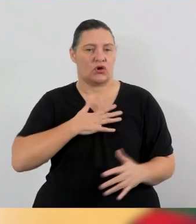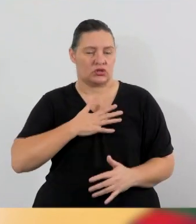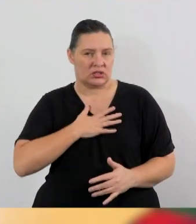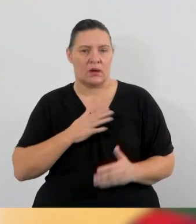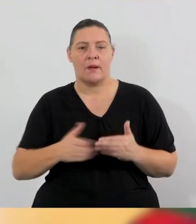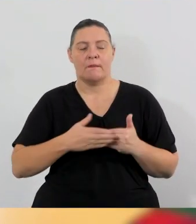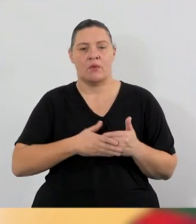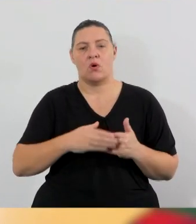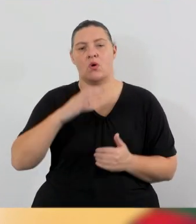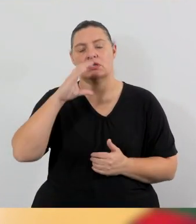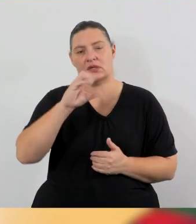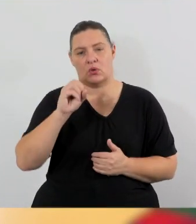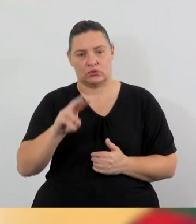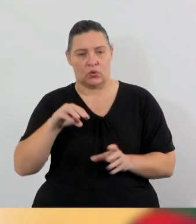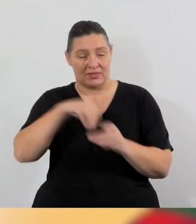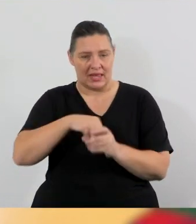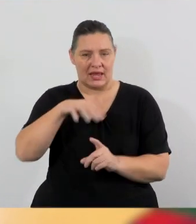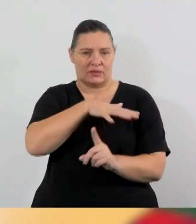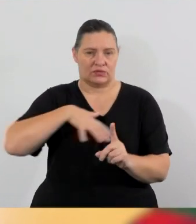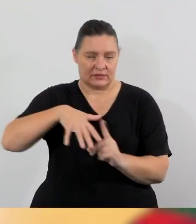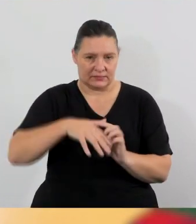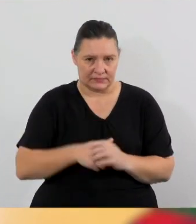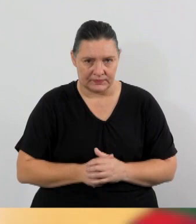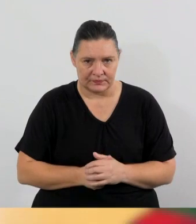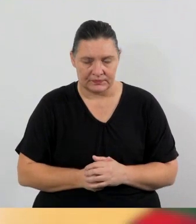and more carbon dioxide in the atmosphere.